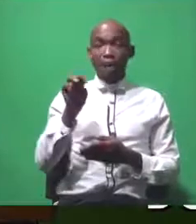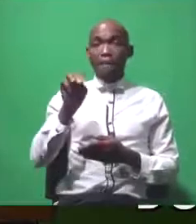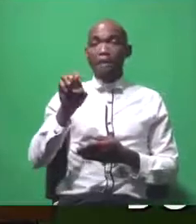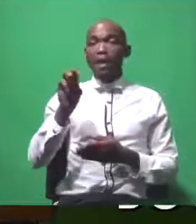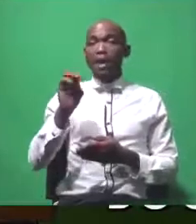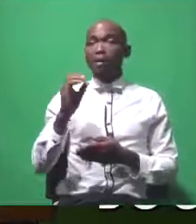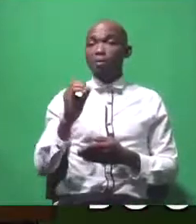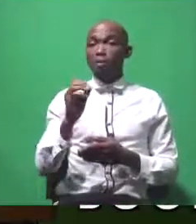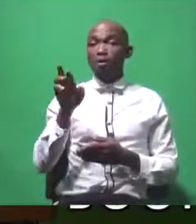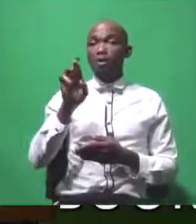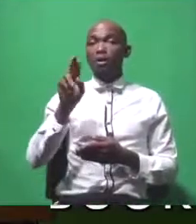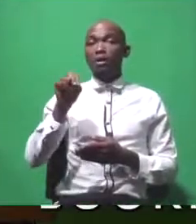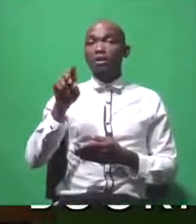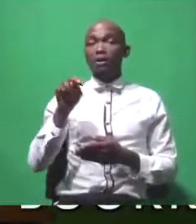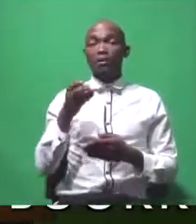is a